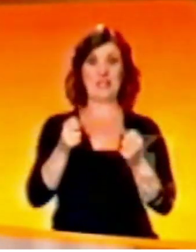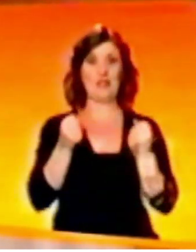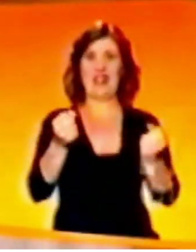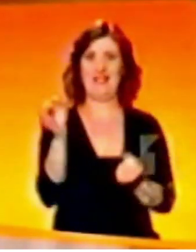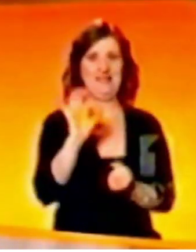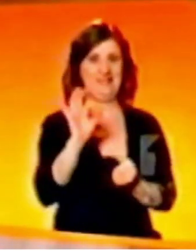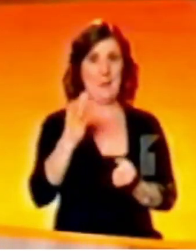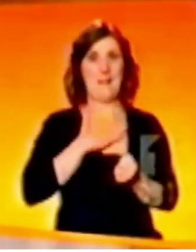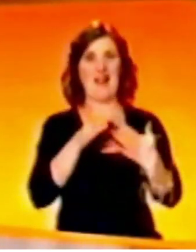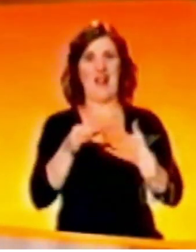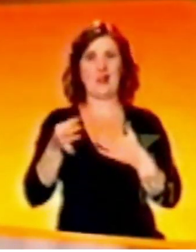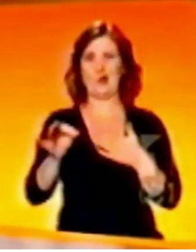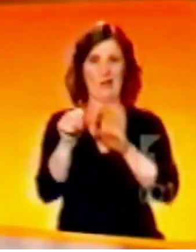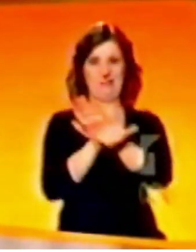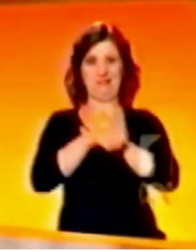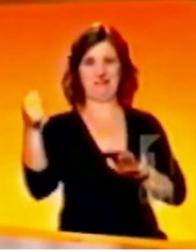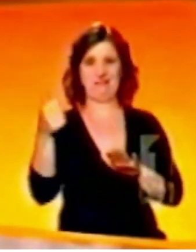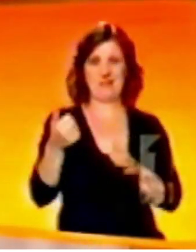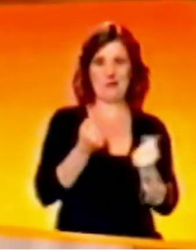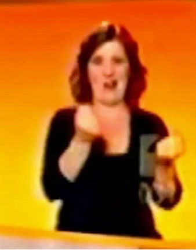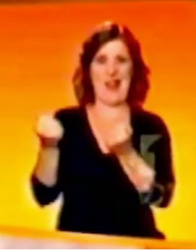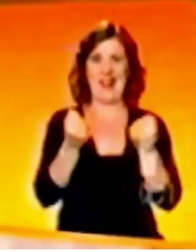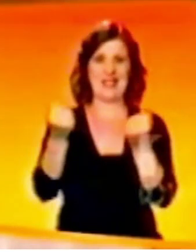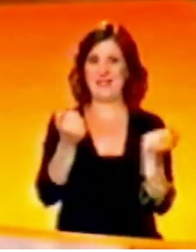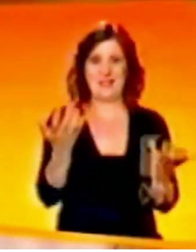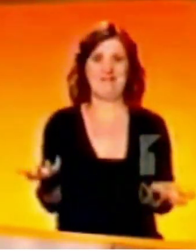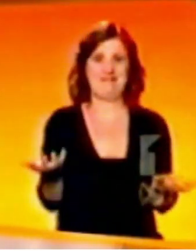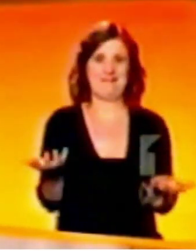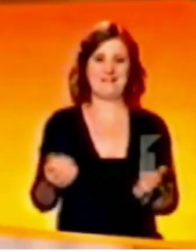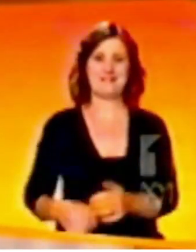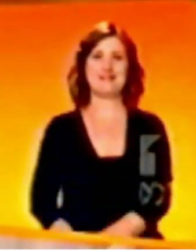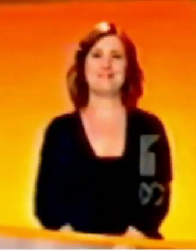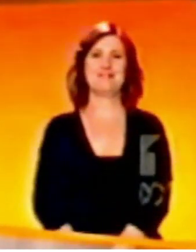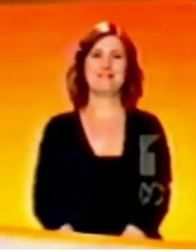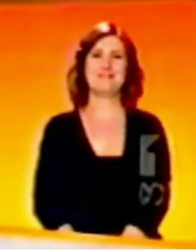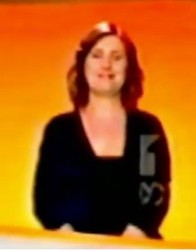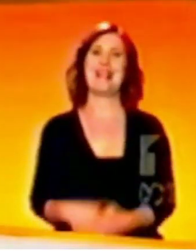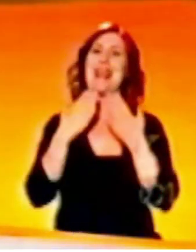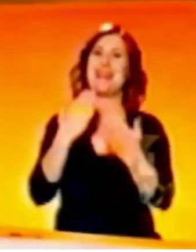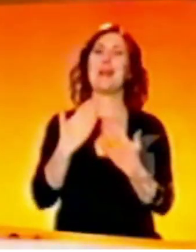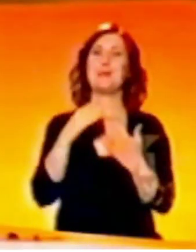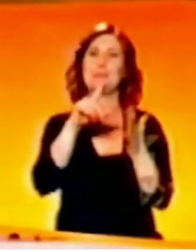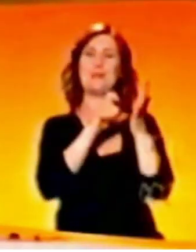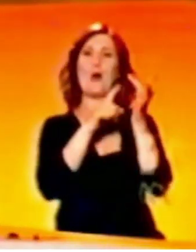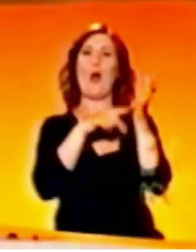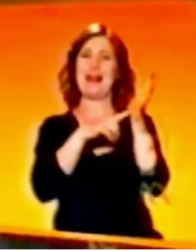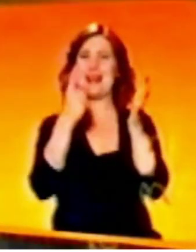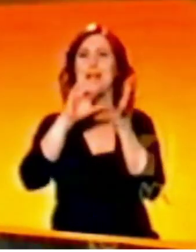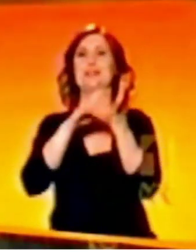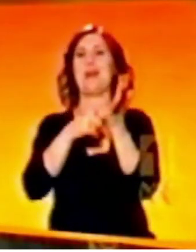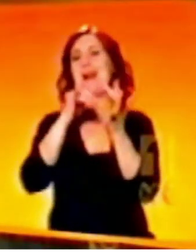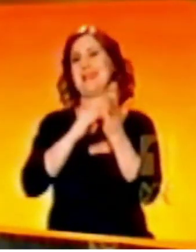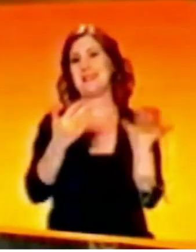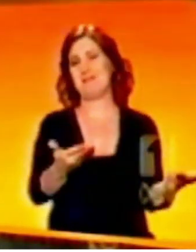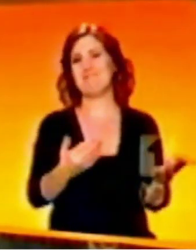because my guide dog is hopeless on $1 for left and $2 for right. Please thank Charles Scott and Colin Roylands.